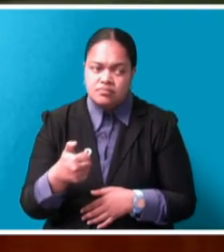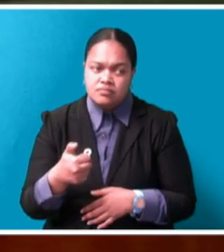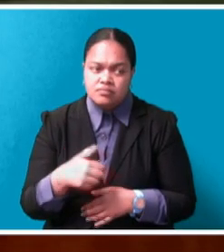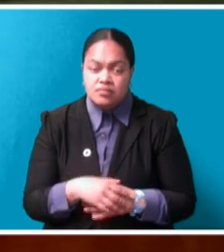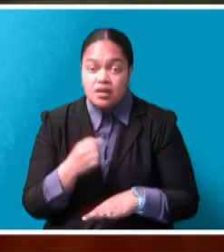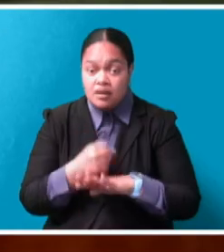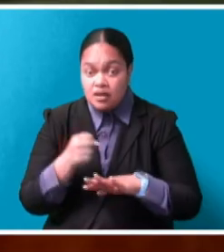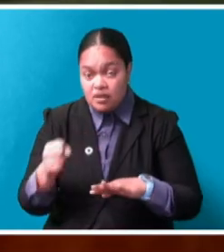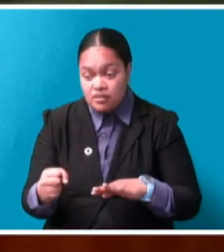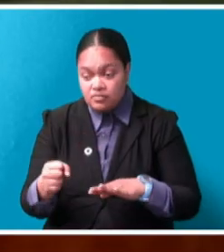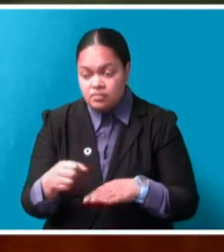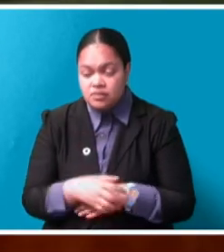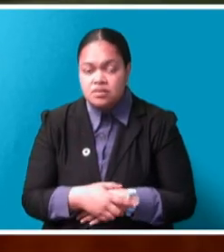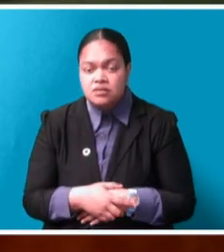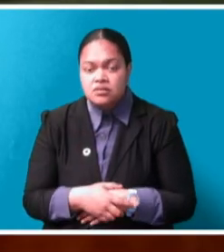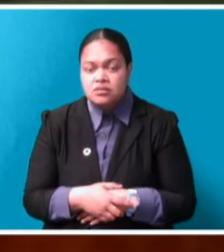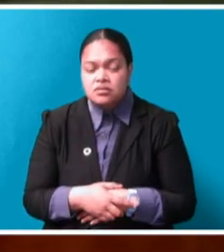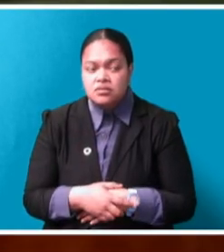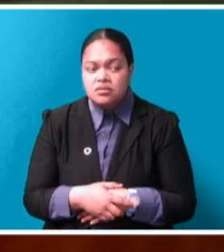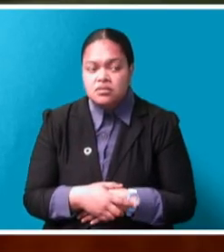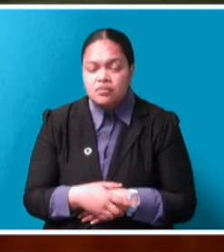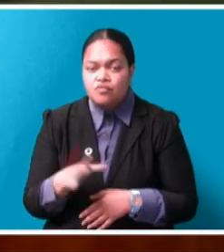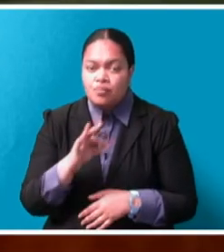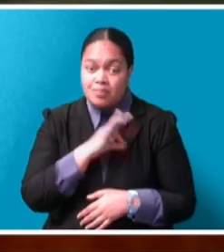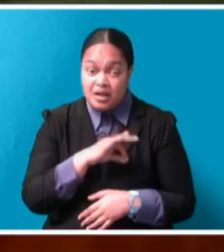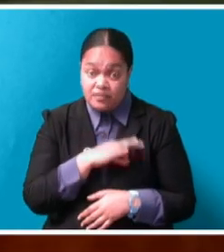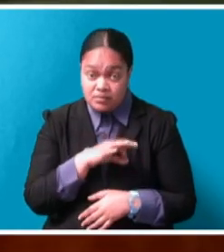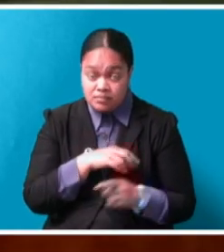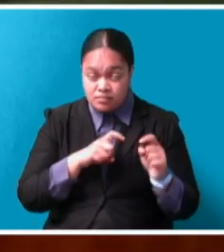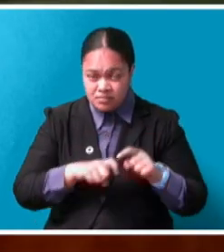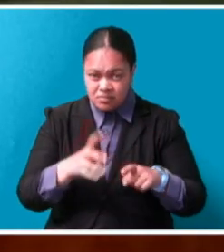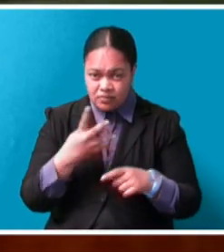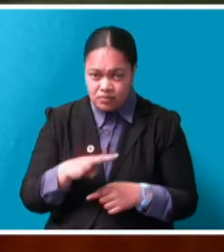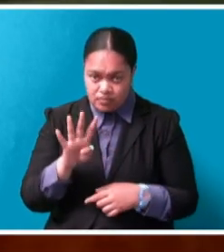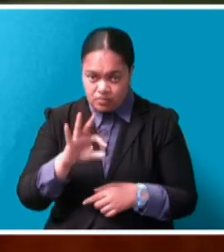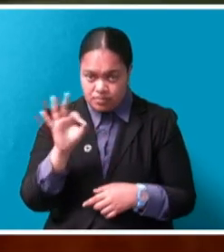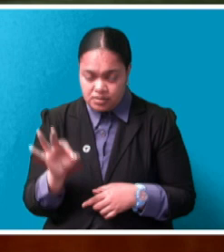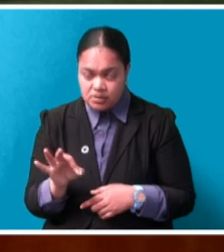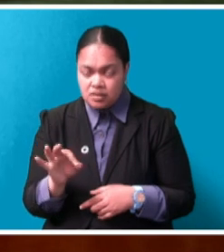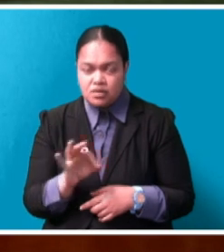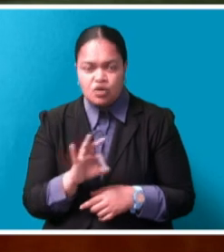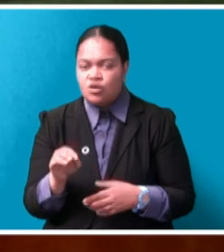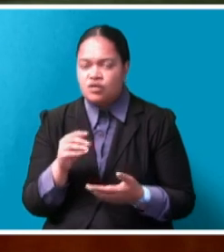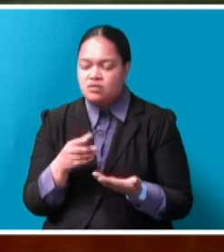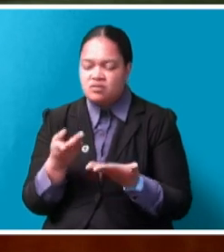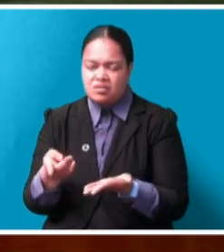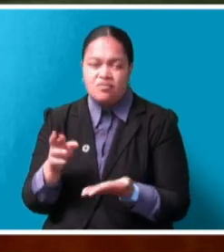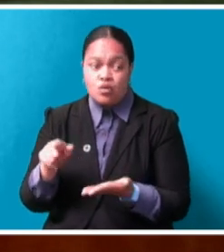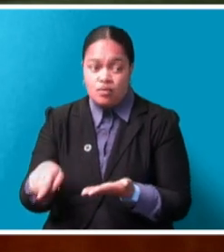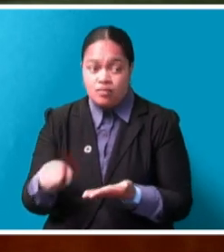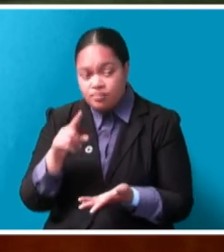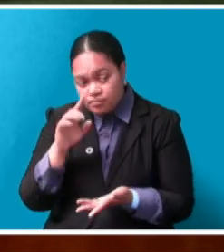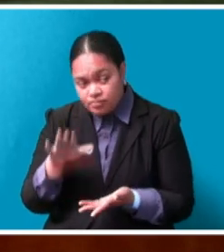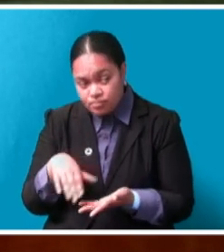government ended up in the hands of the beneficiaries. The remaining 44% did not serve our poor. Instead, it was absorbed